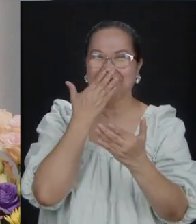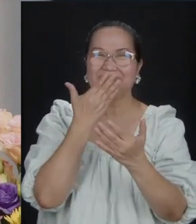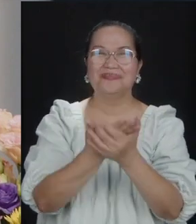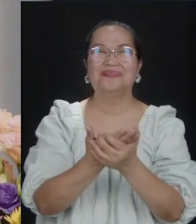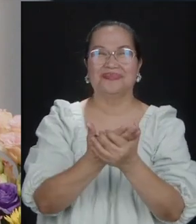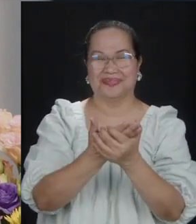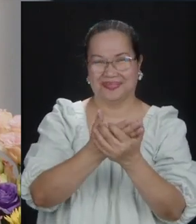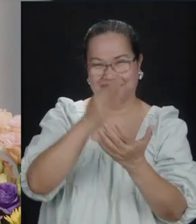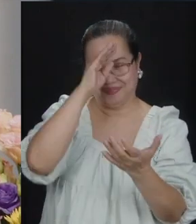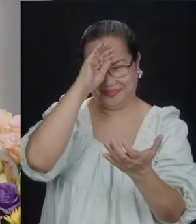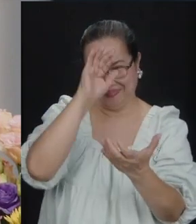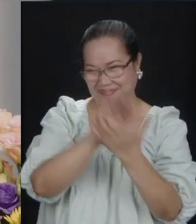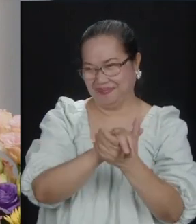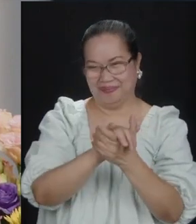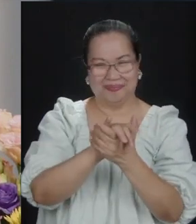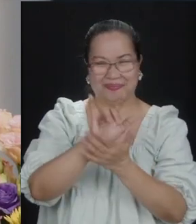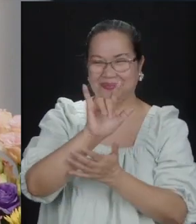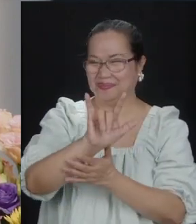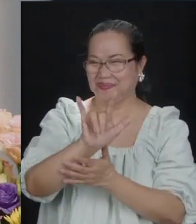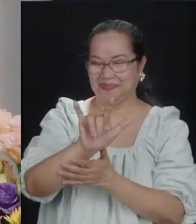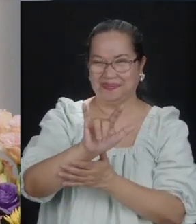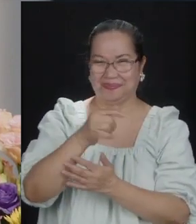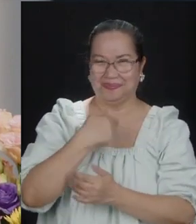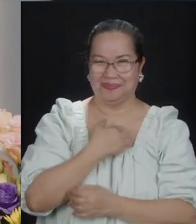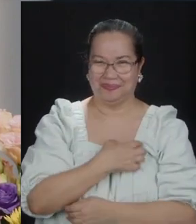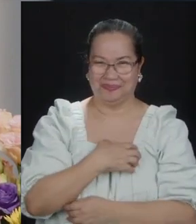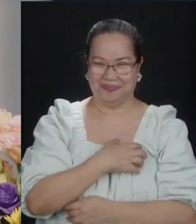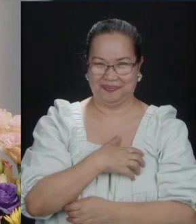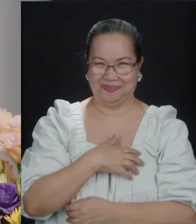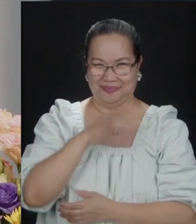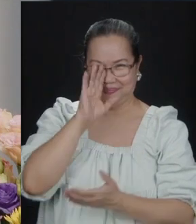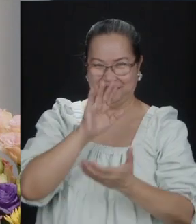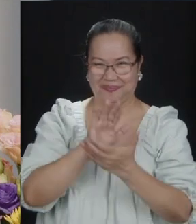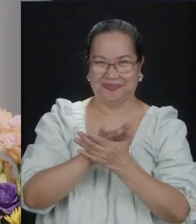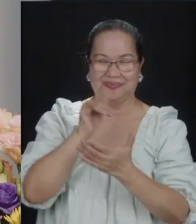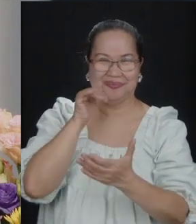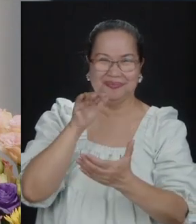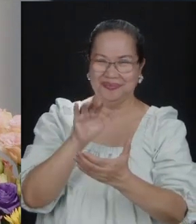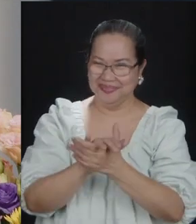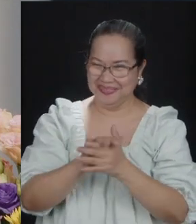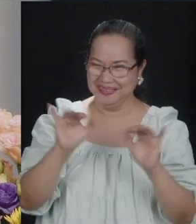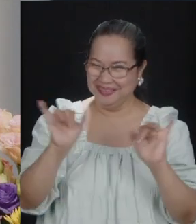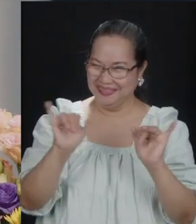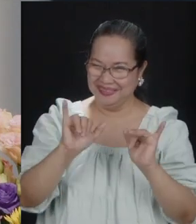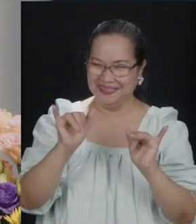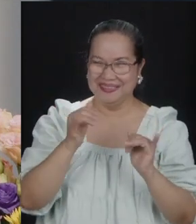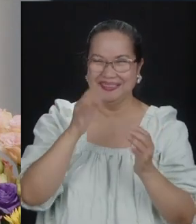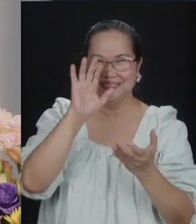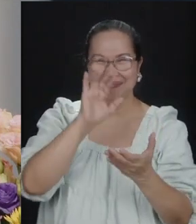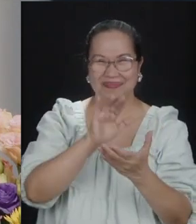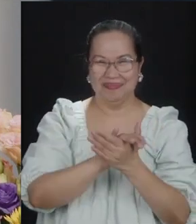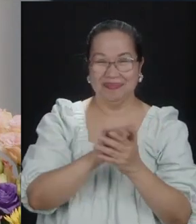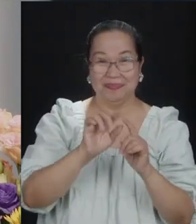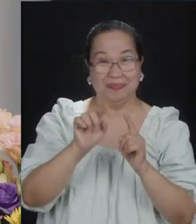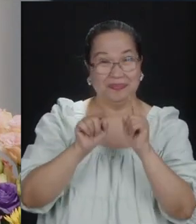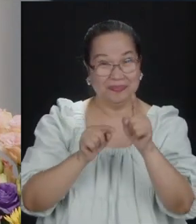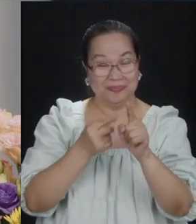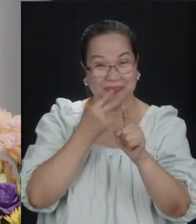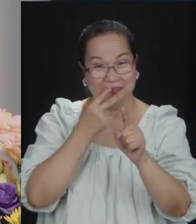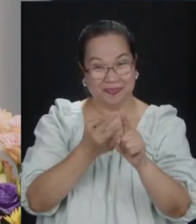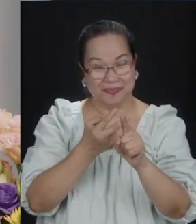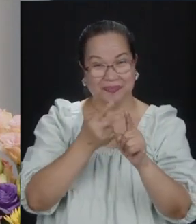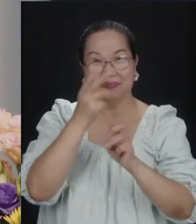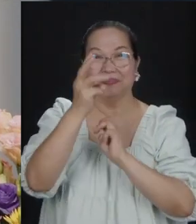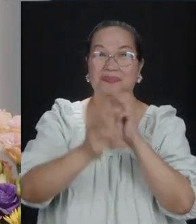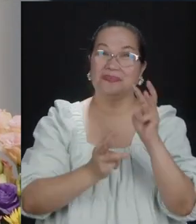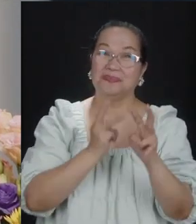admirable husband. I'm not complaining, my husband is a good husband. But you see, in a